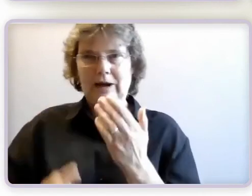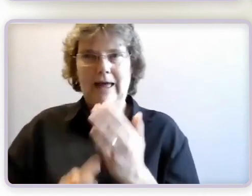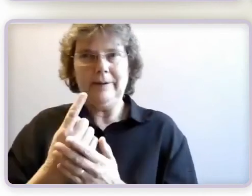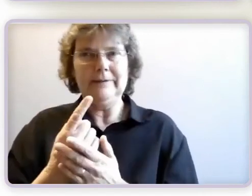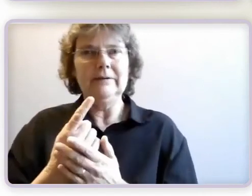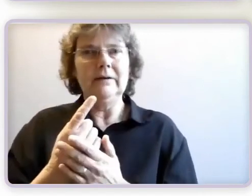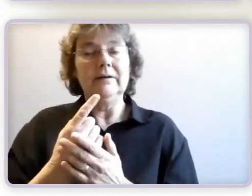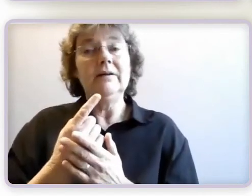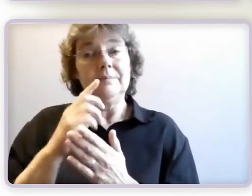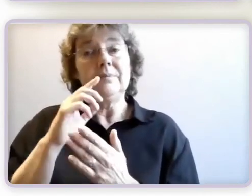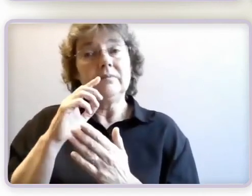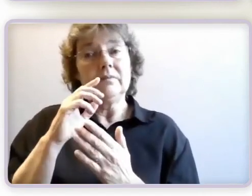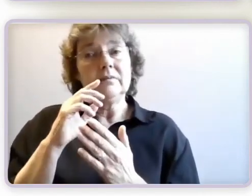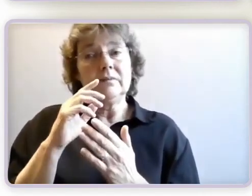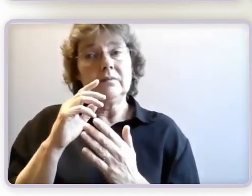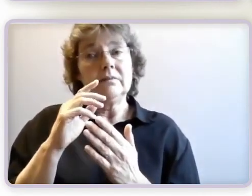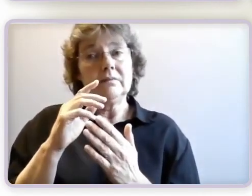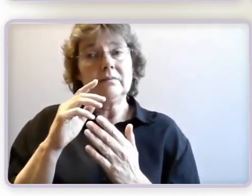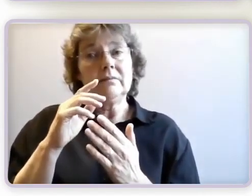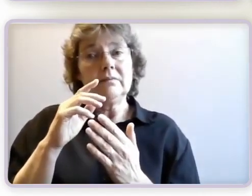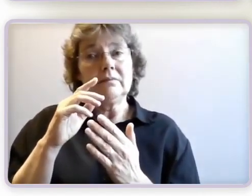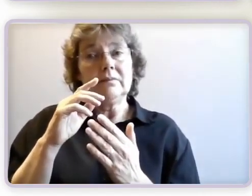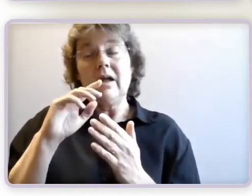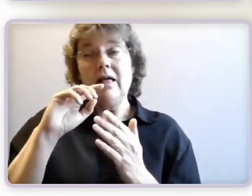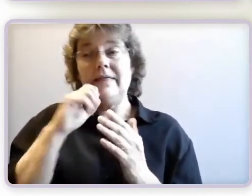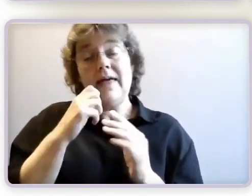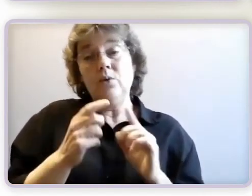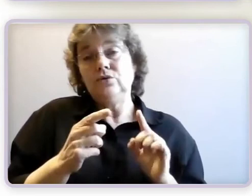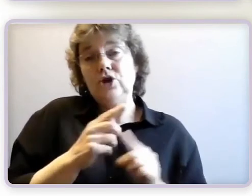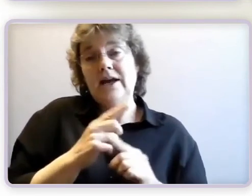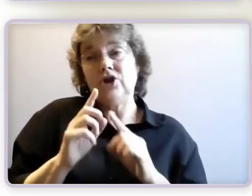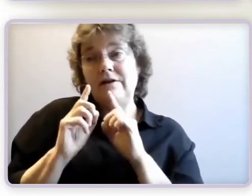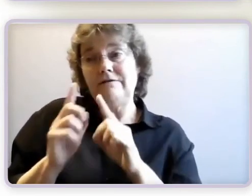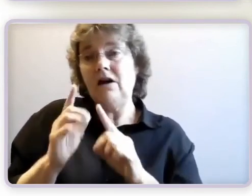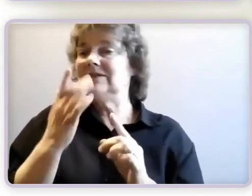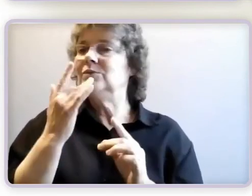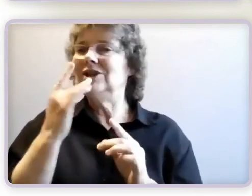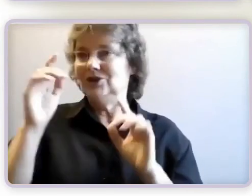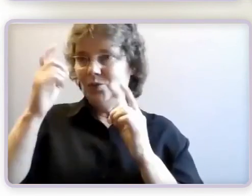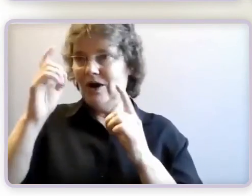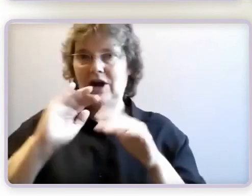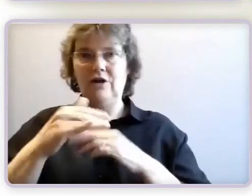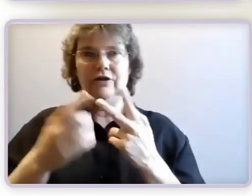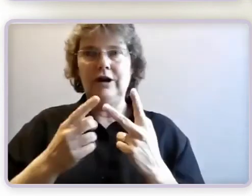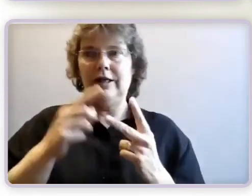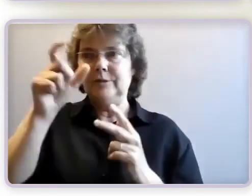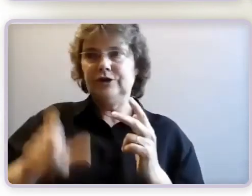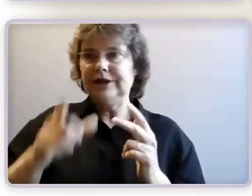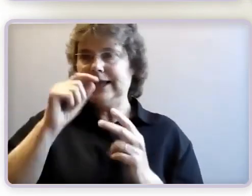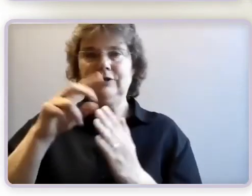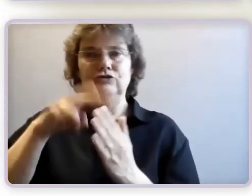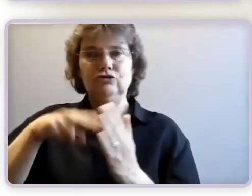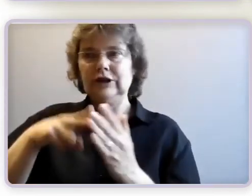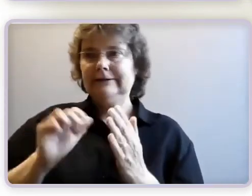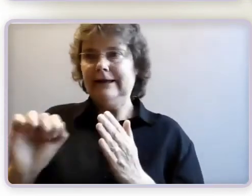example, if they're worried about someone else reading their story, there's a range of different ways that